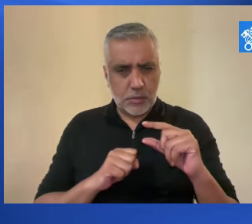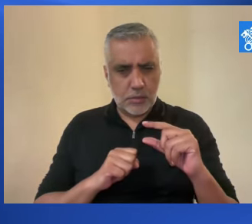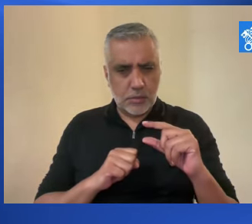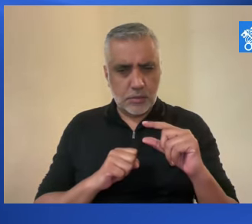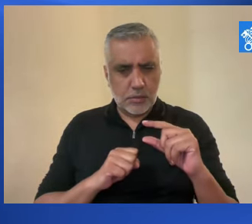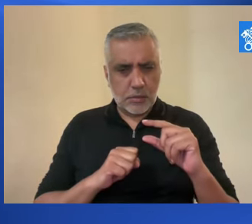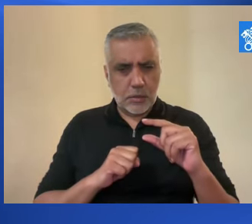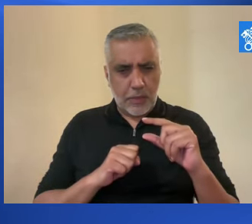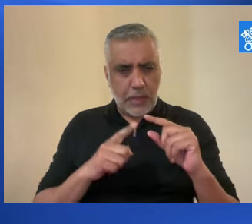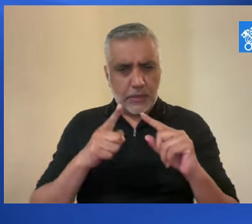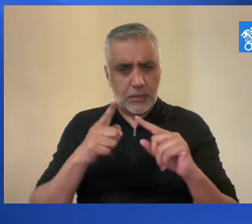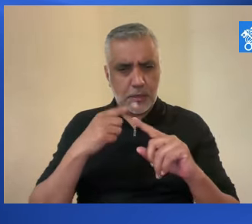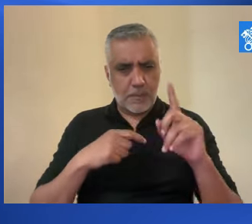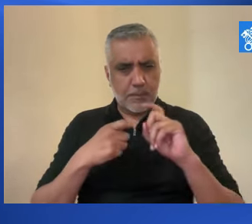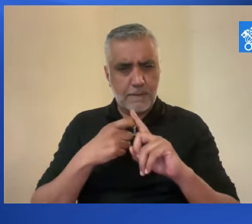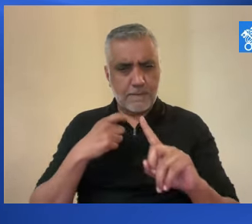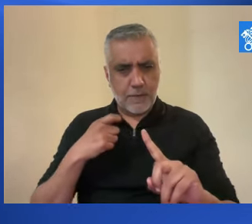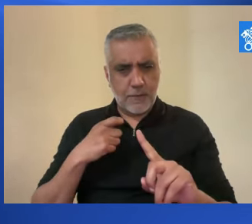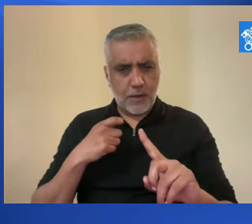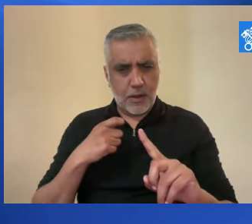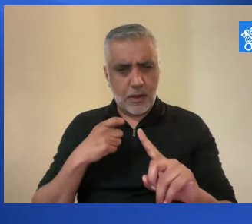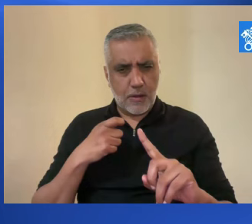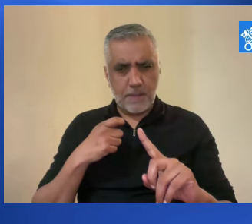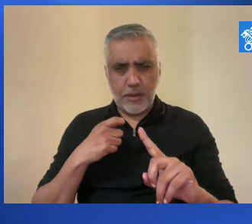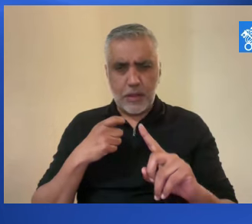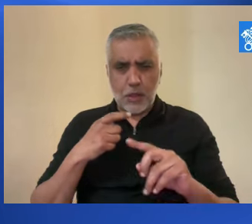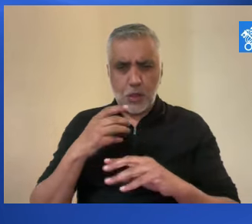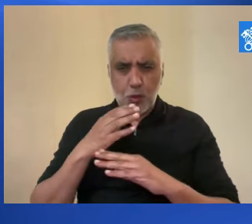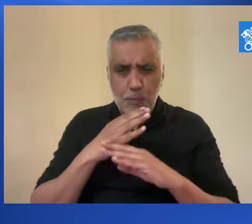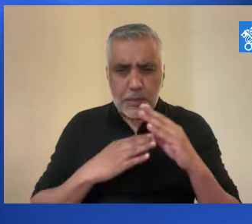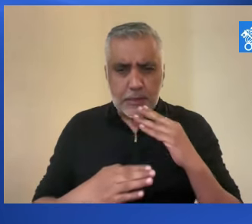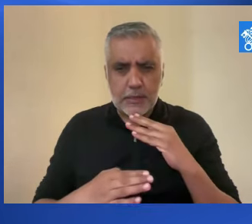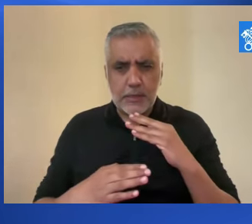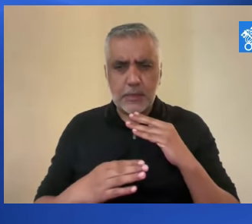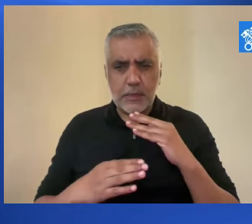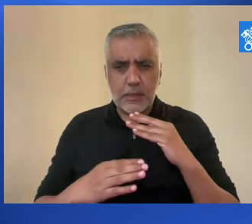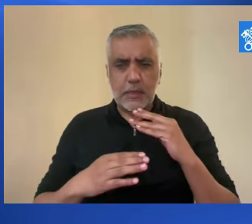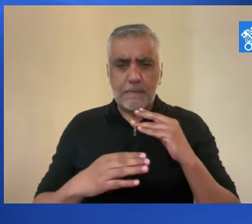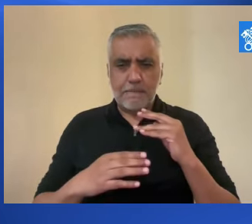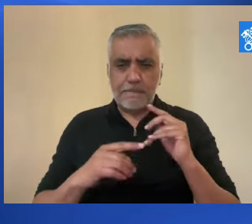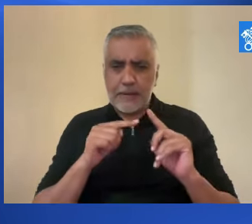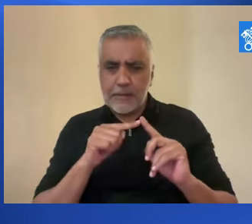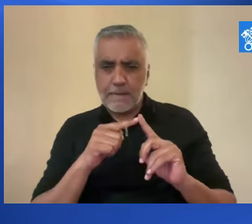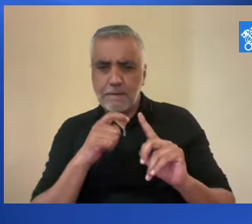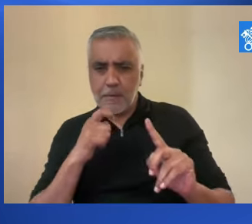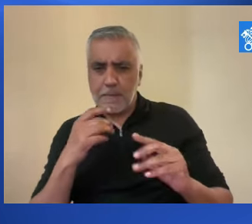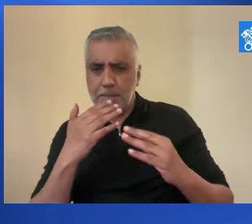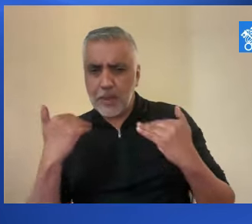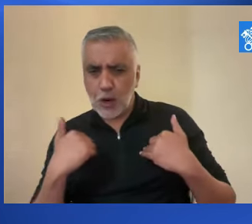from humility, and let's think of Mary. Dio mi sia trionfante, va in frattumi.